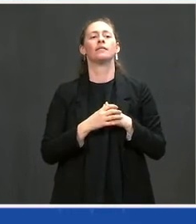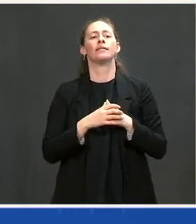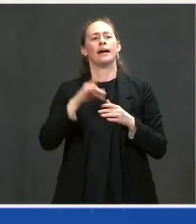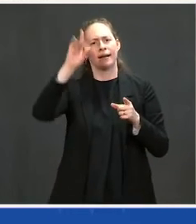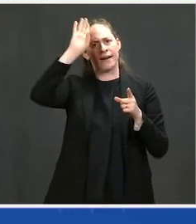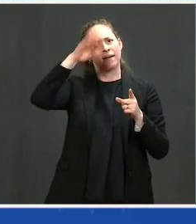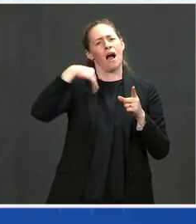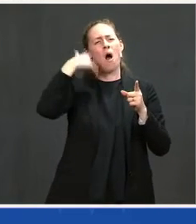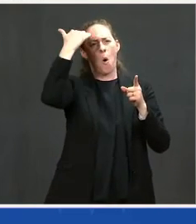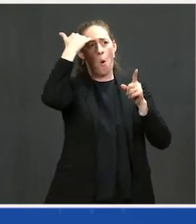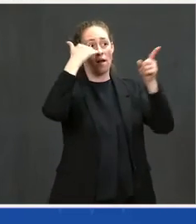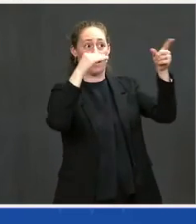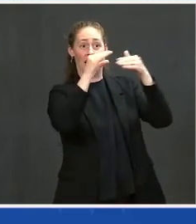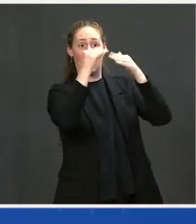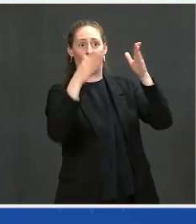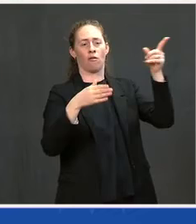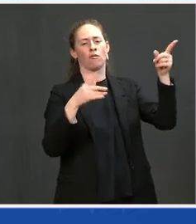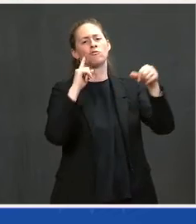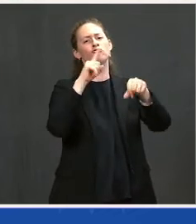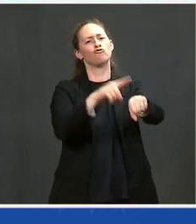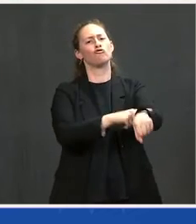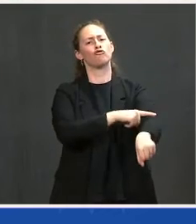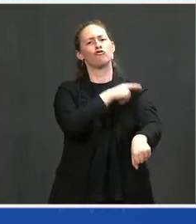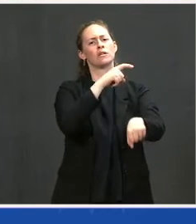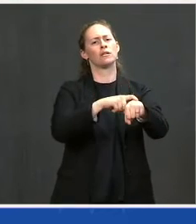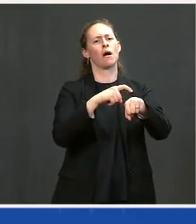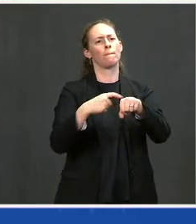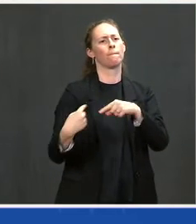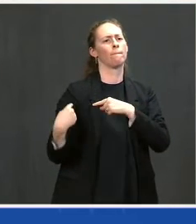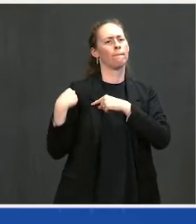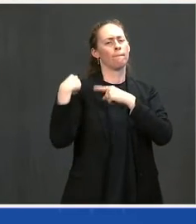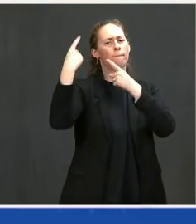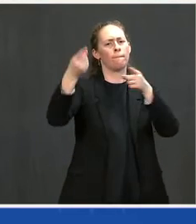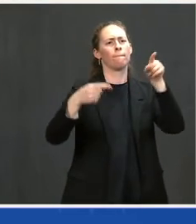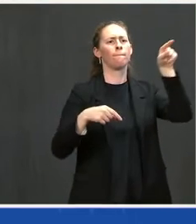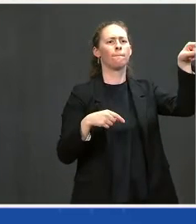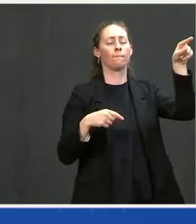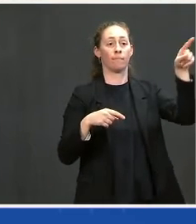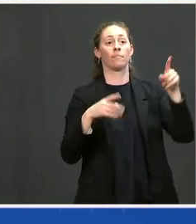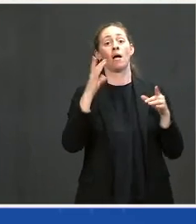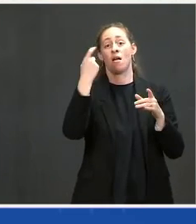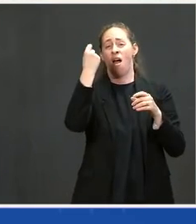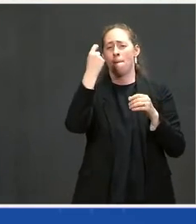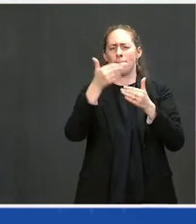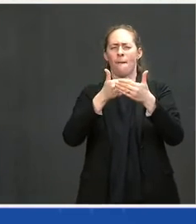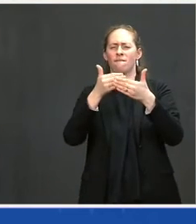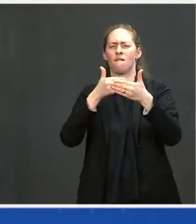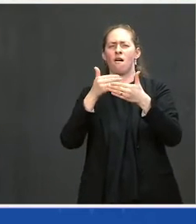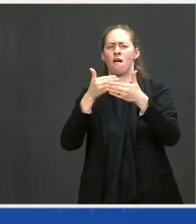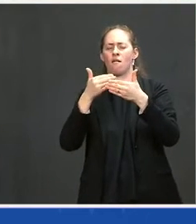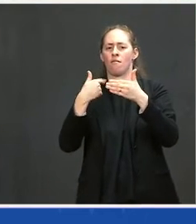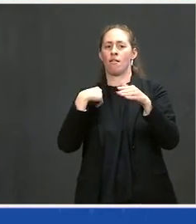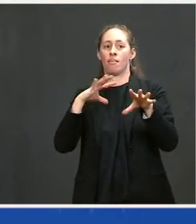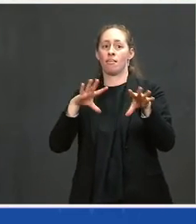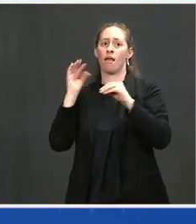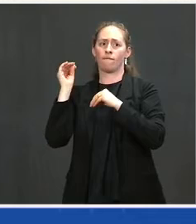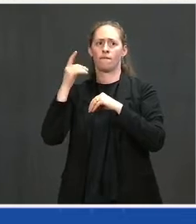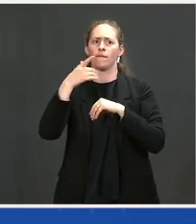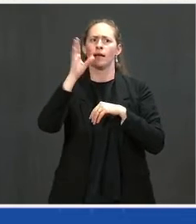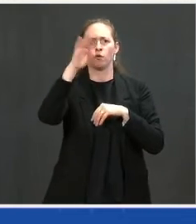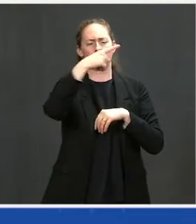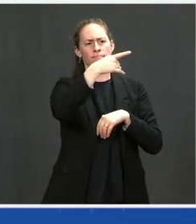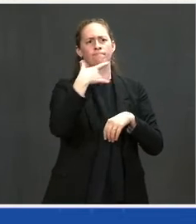Allegedly, by the time I left office as vice president, I had spent more time with Xi Jinping than any world leader had,